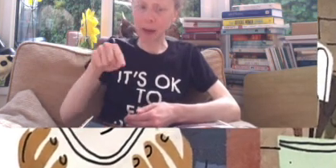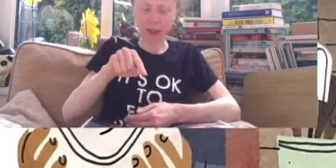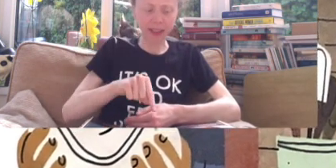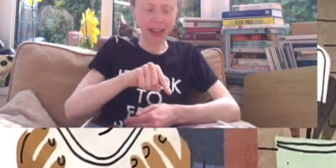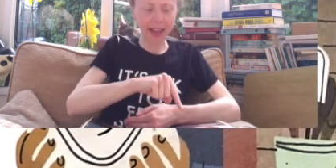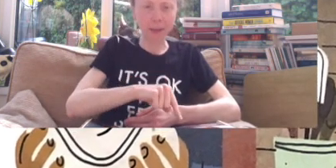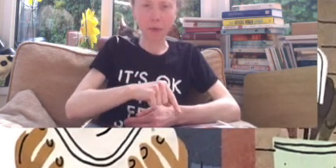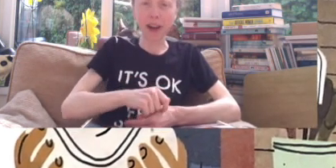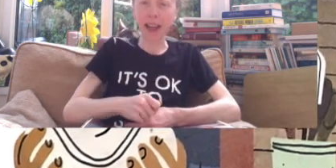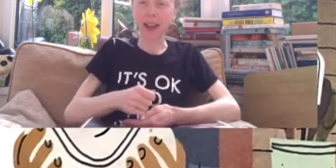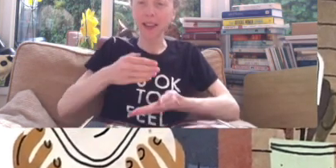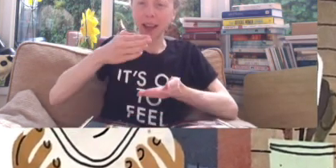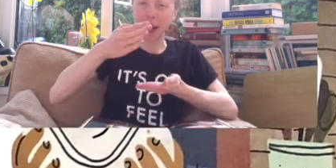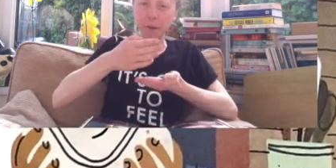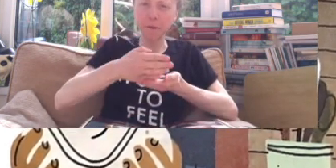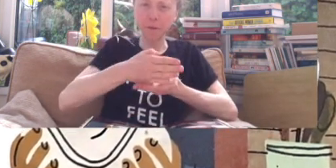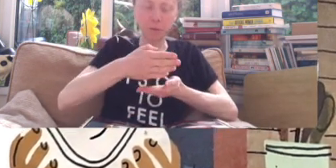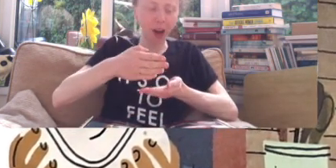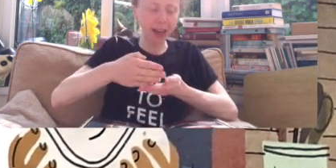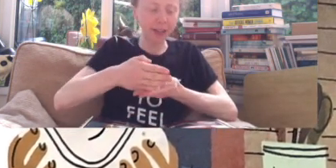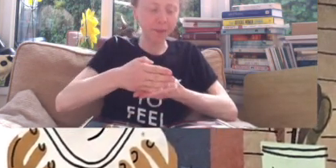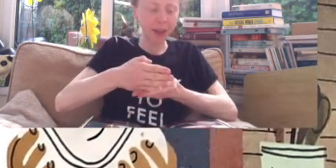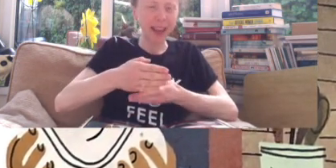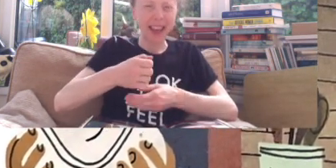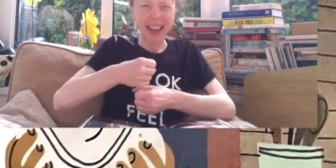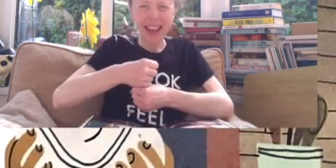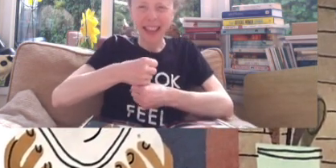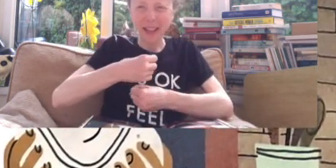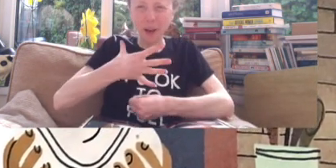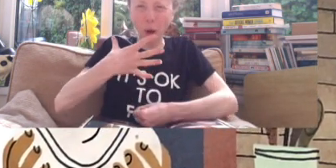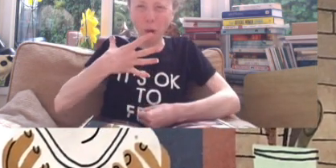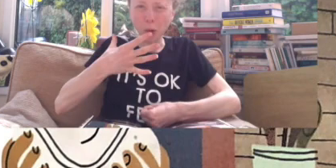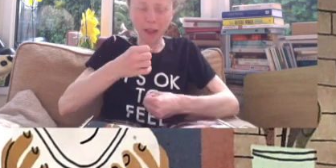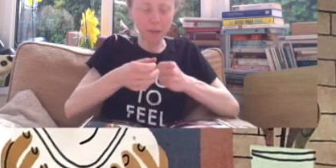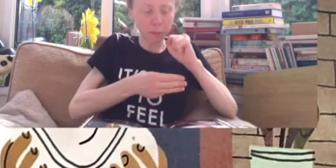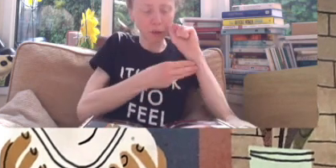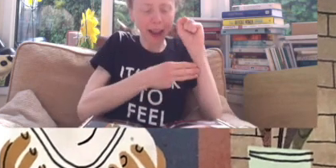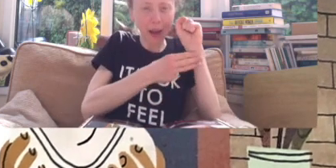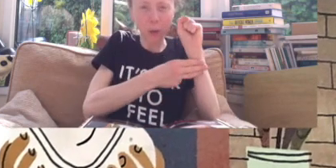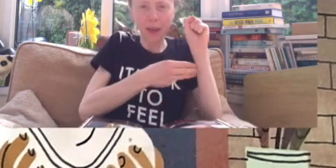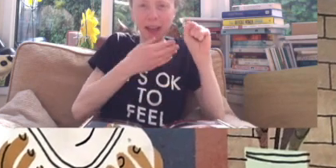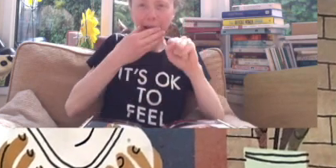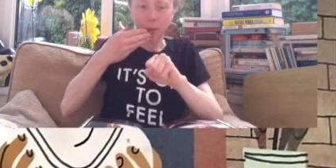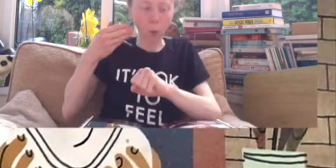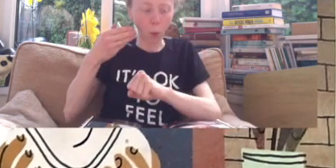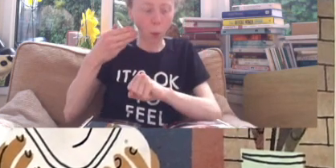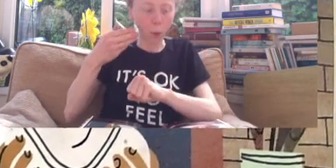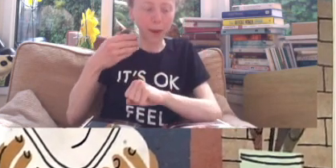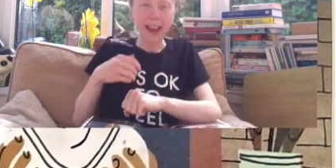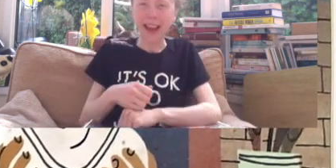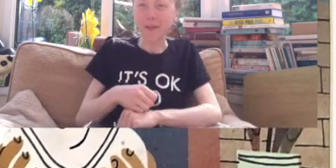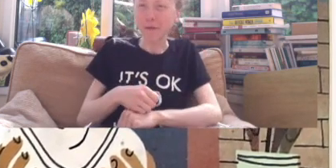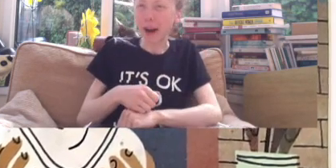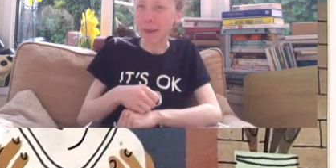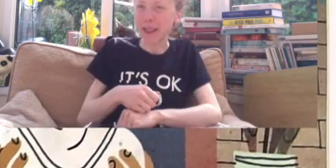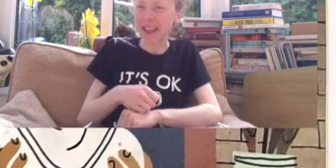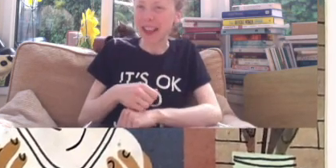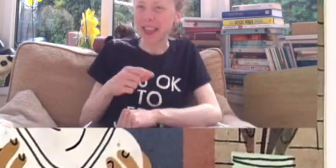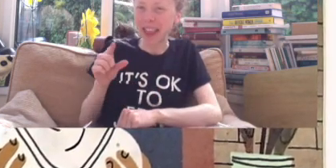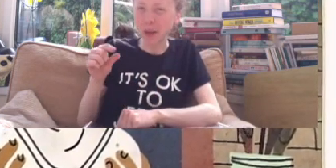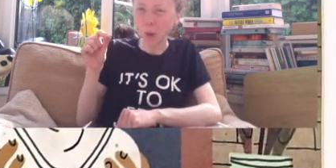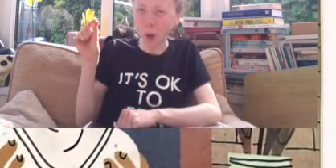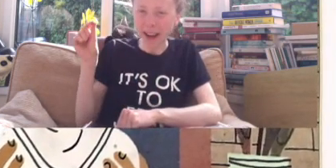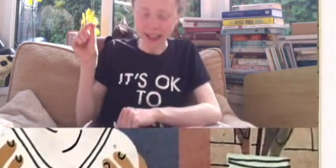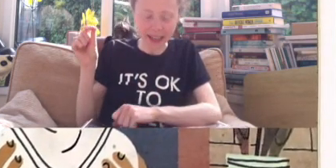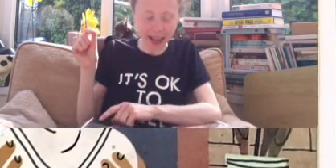from downstairs bringing us a loaf of bread. It's golden brown and warm and wrapped in